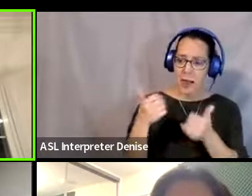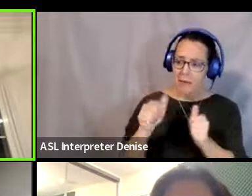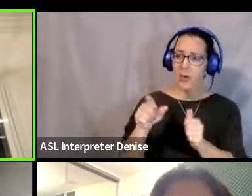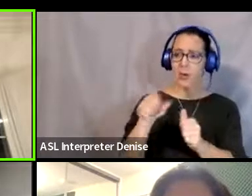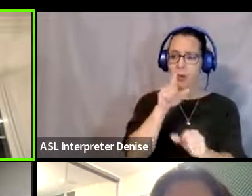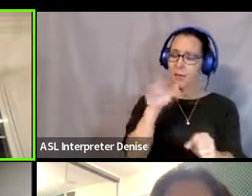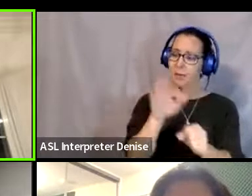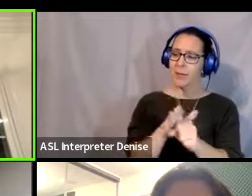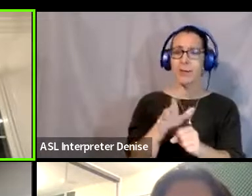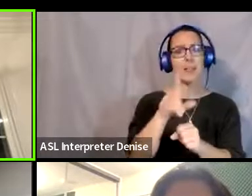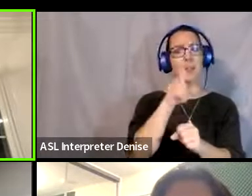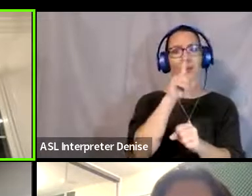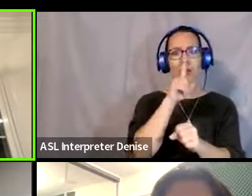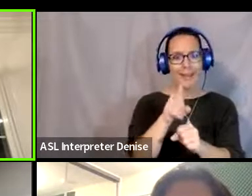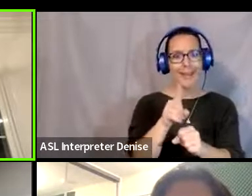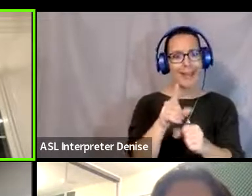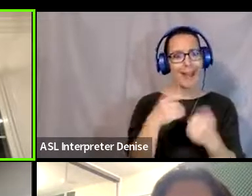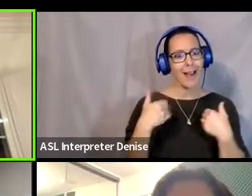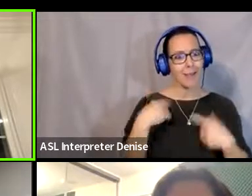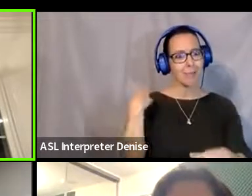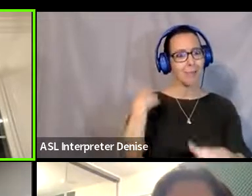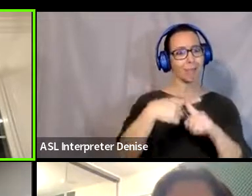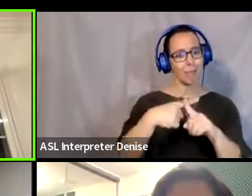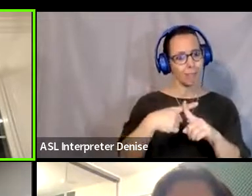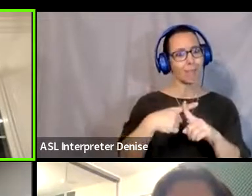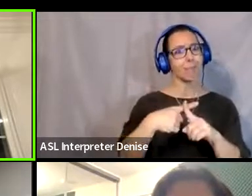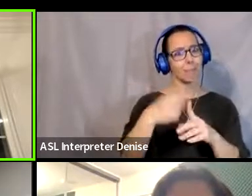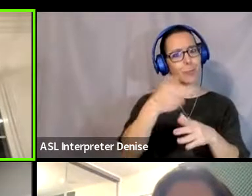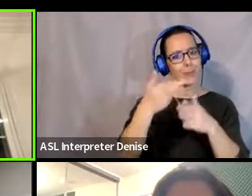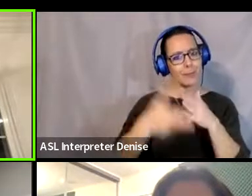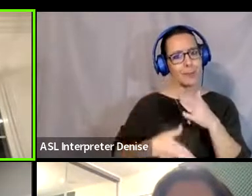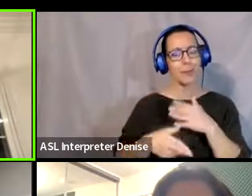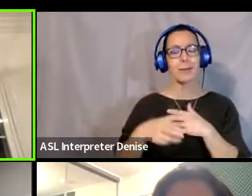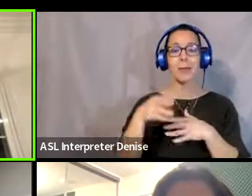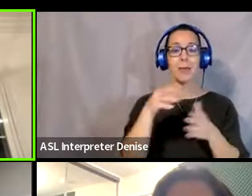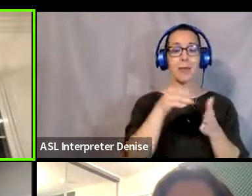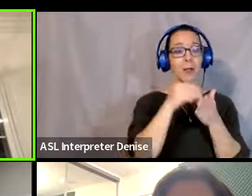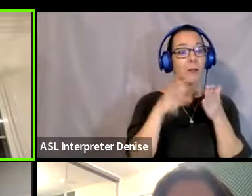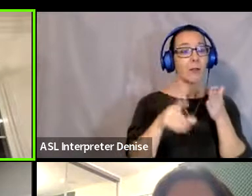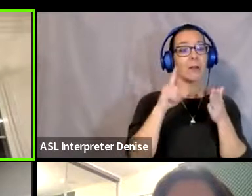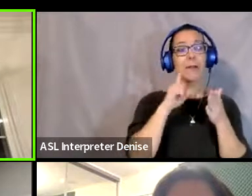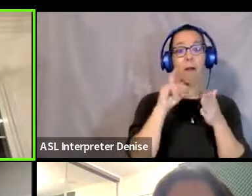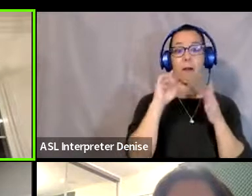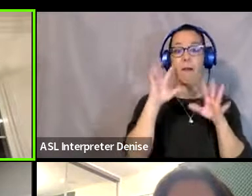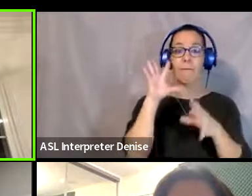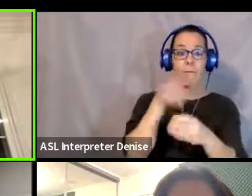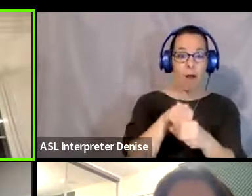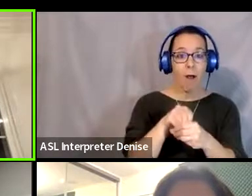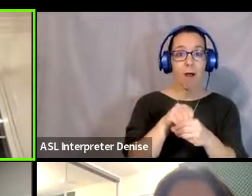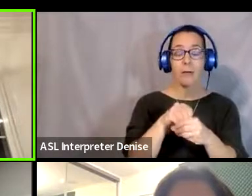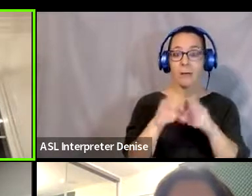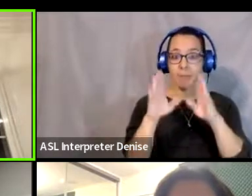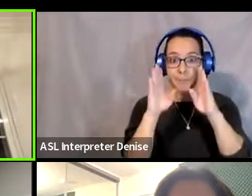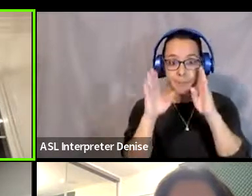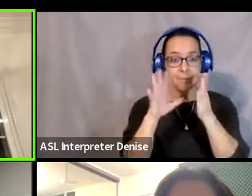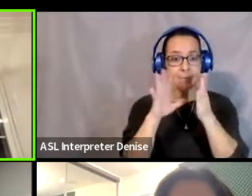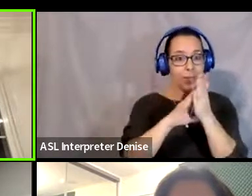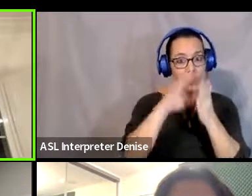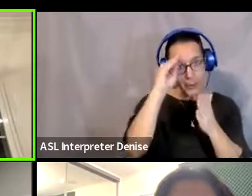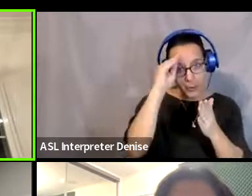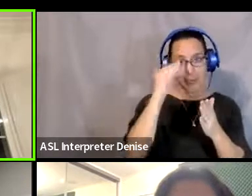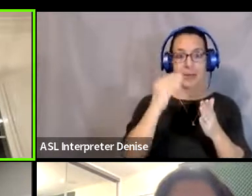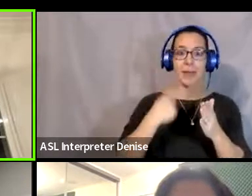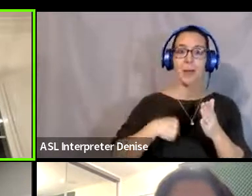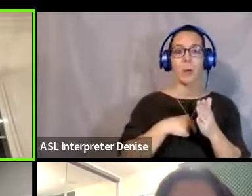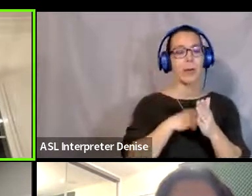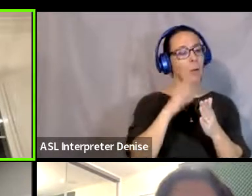Our students are engaged in powerful teaching and learning. They're growing, and we're going to continue to take it one day at a time and put our best foot